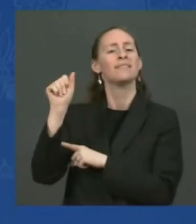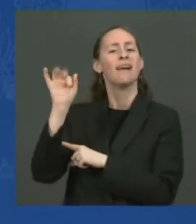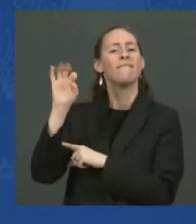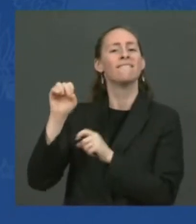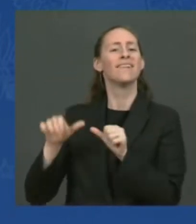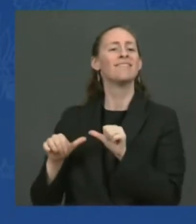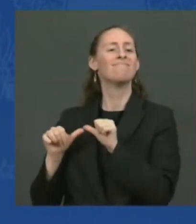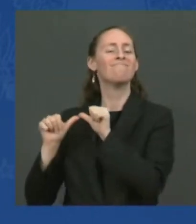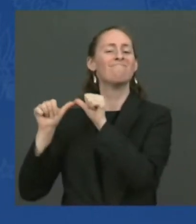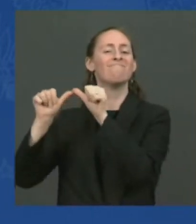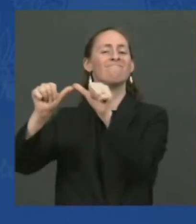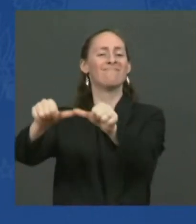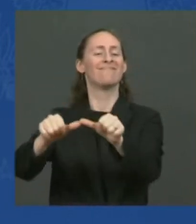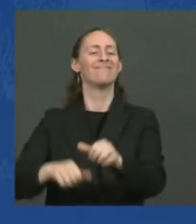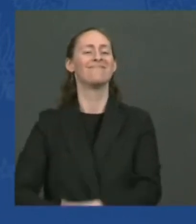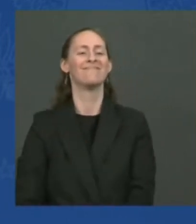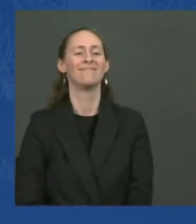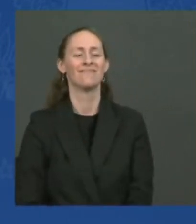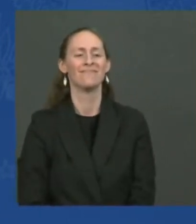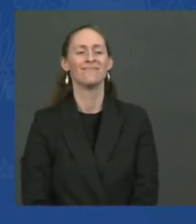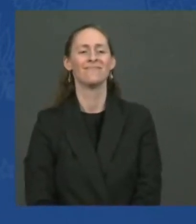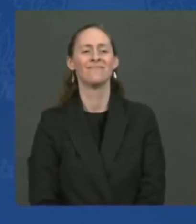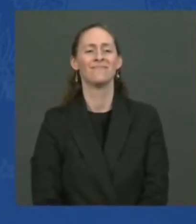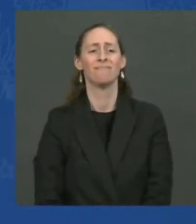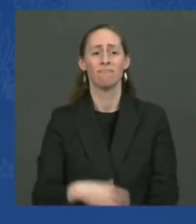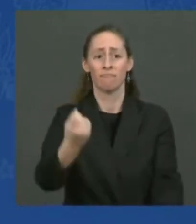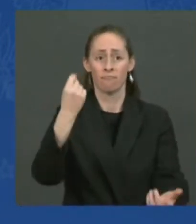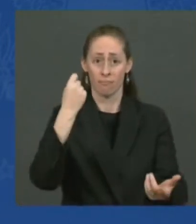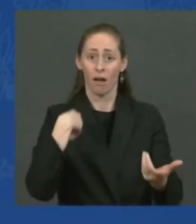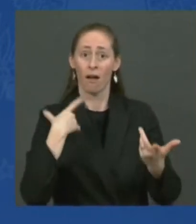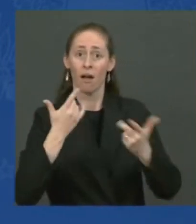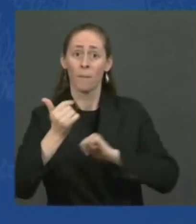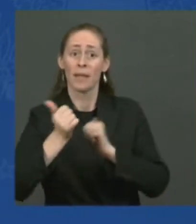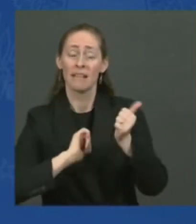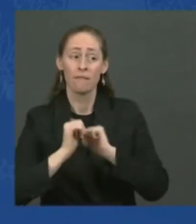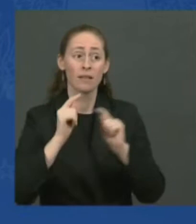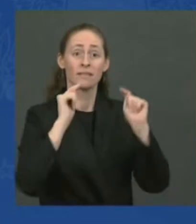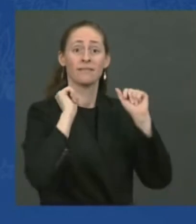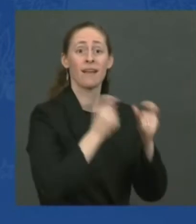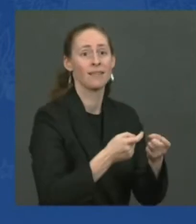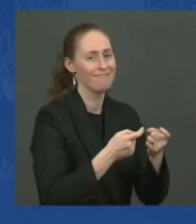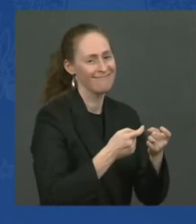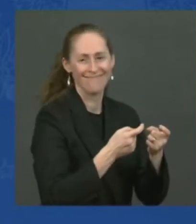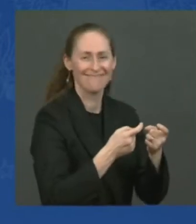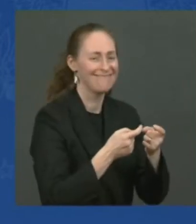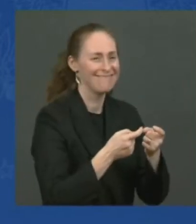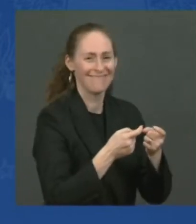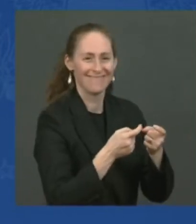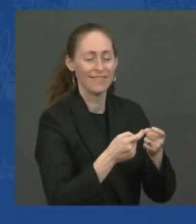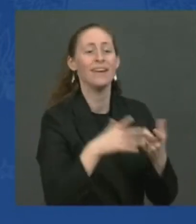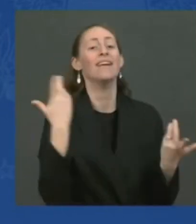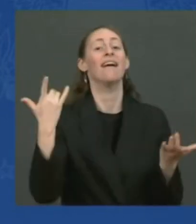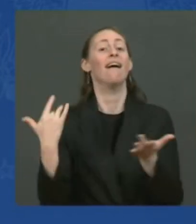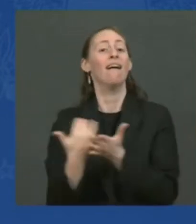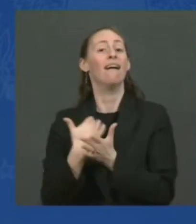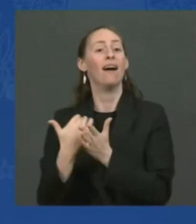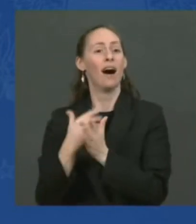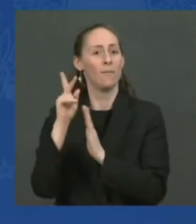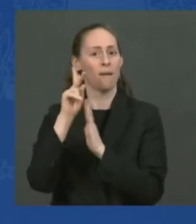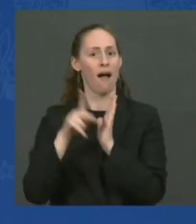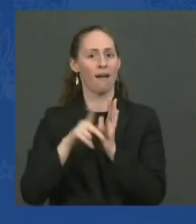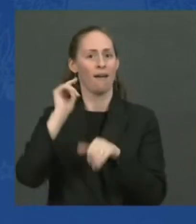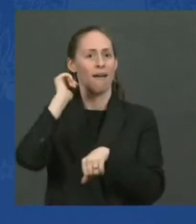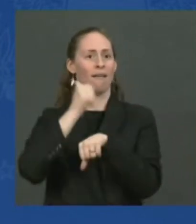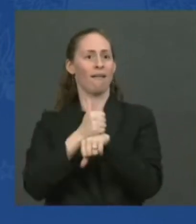on everyday Americans. You may have heard less about new policies in our bill that do not grab the same media attention, but will make a